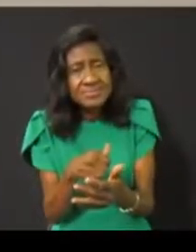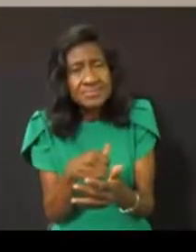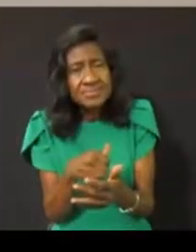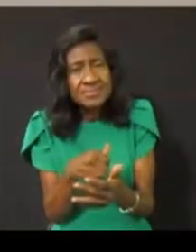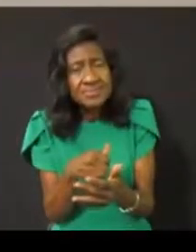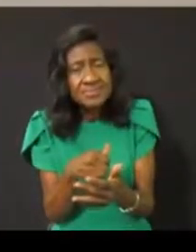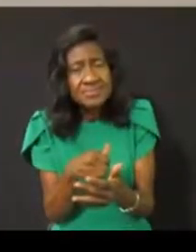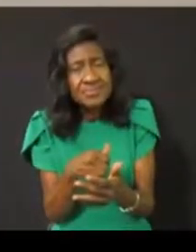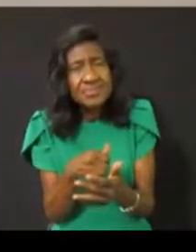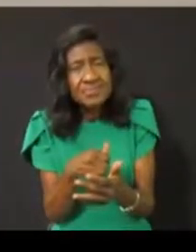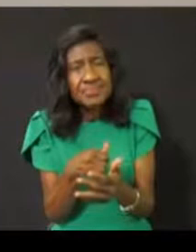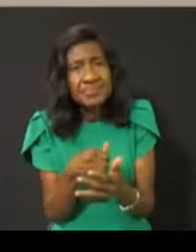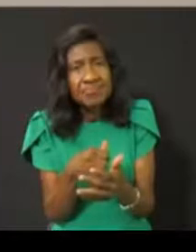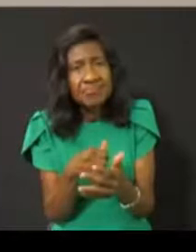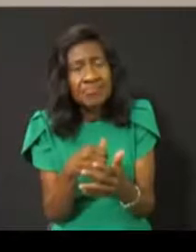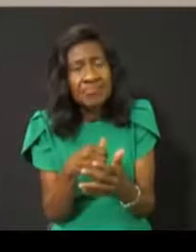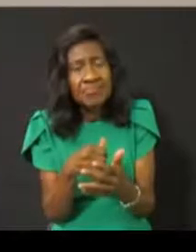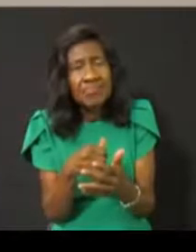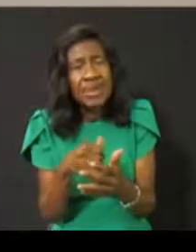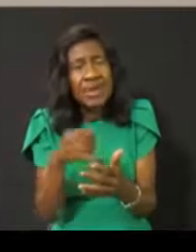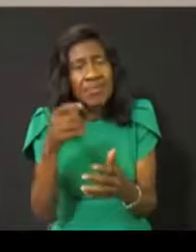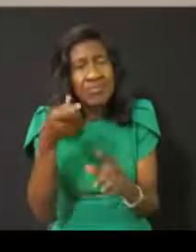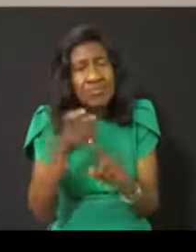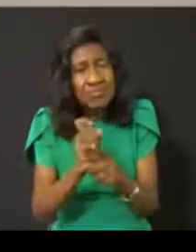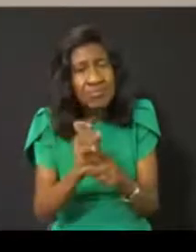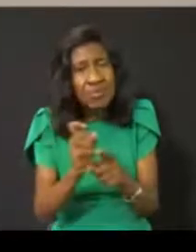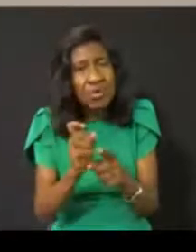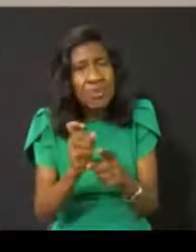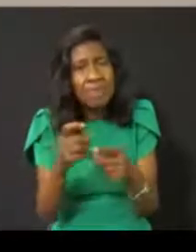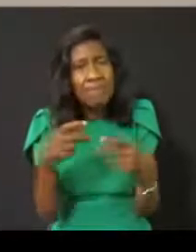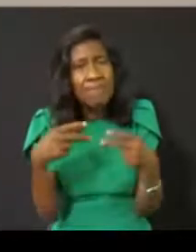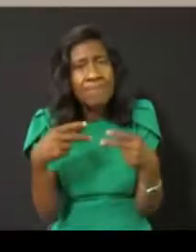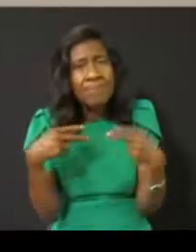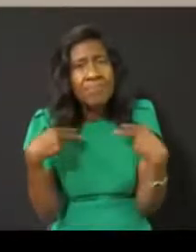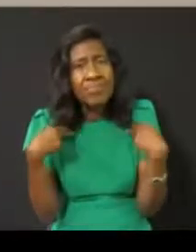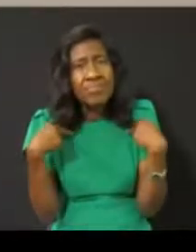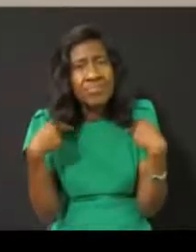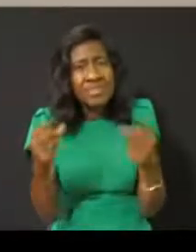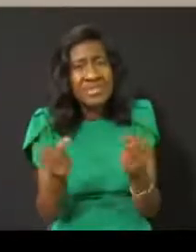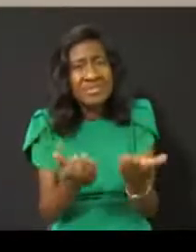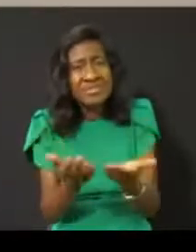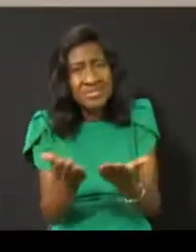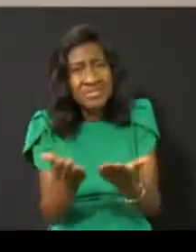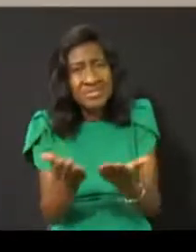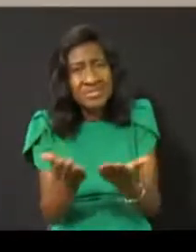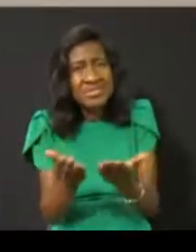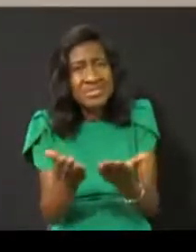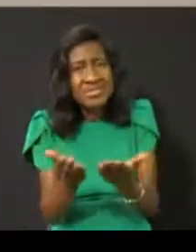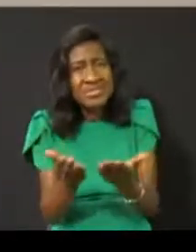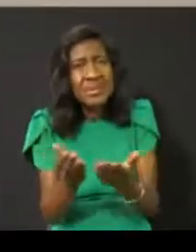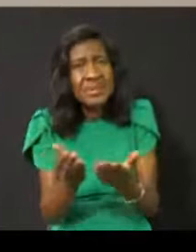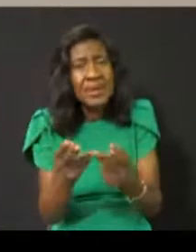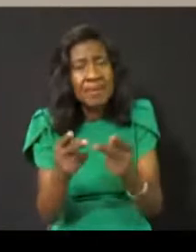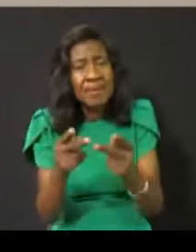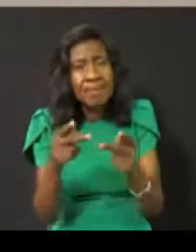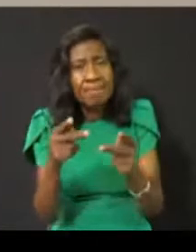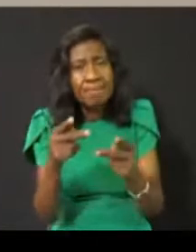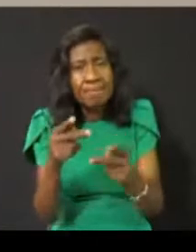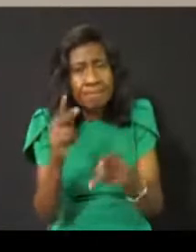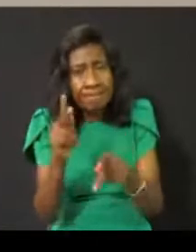vaccination records through health providers or health service providers. So I think we will be able to do